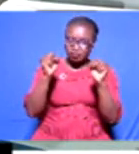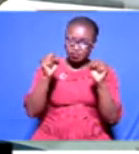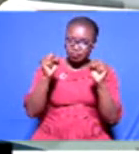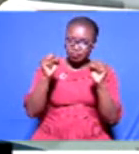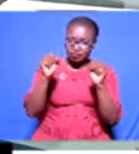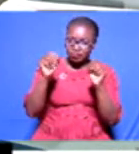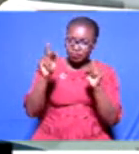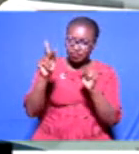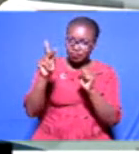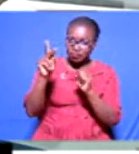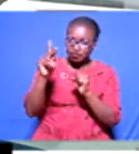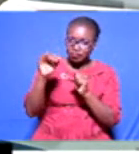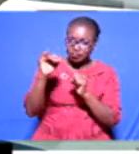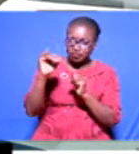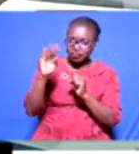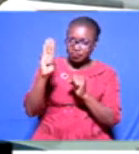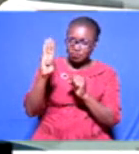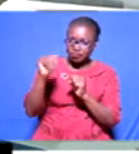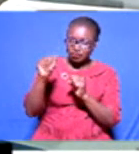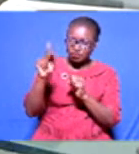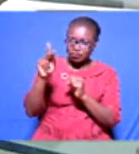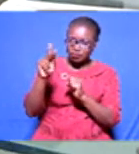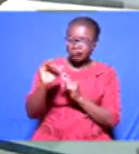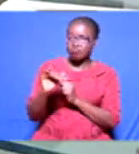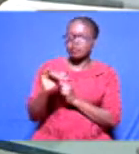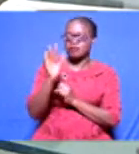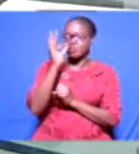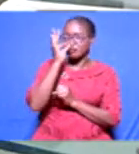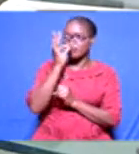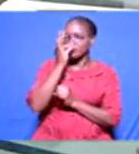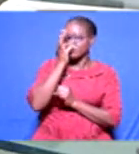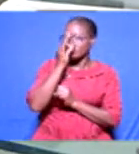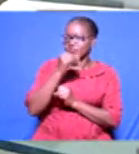Mwai Kibaki.